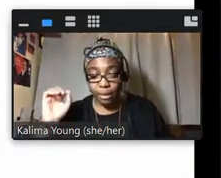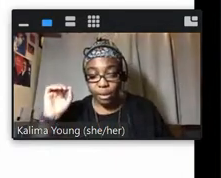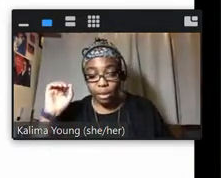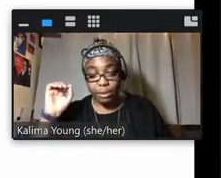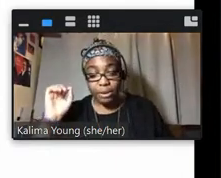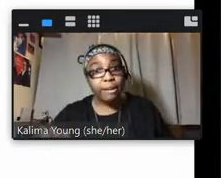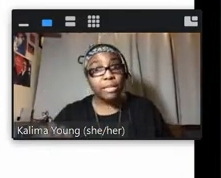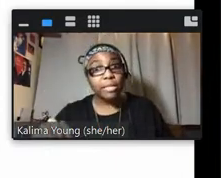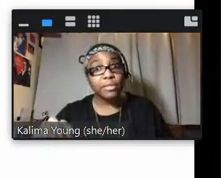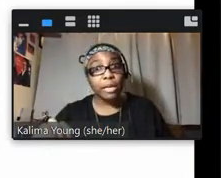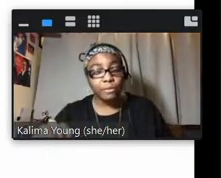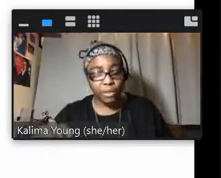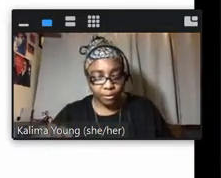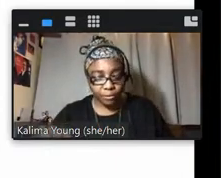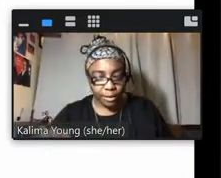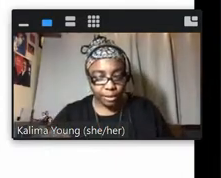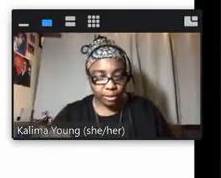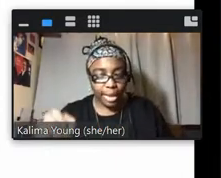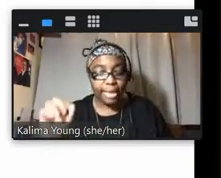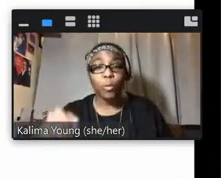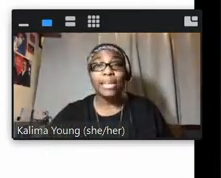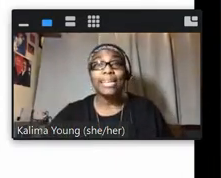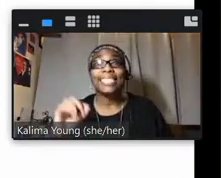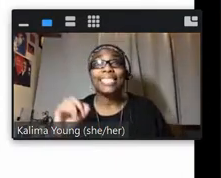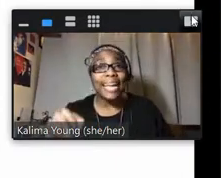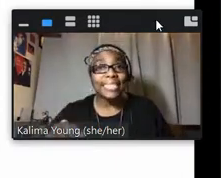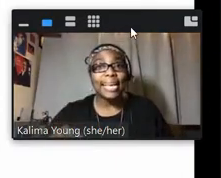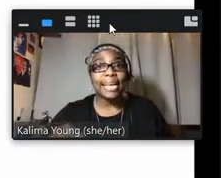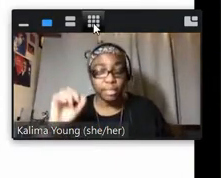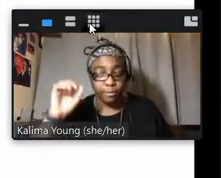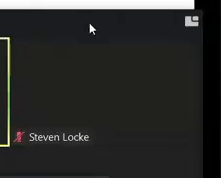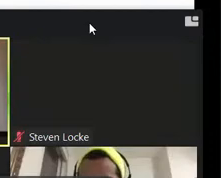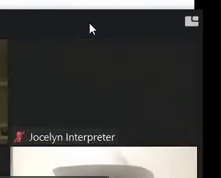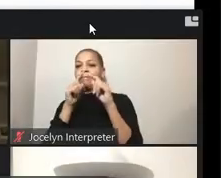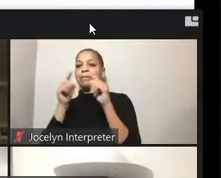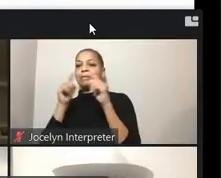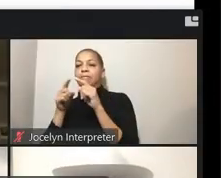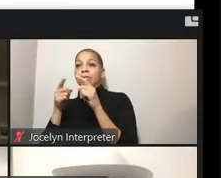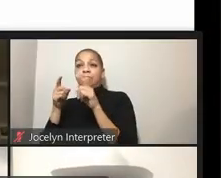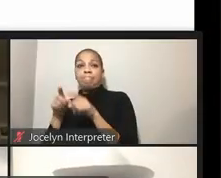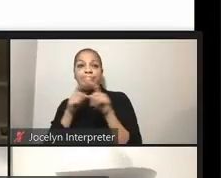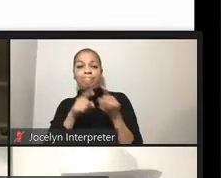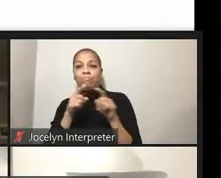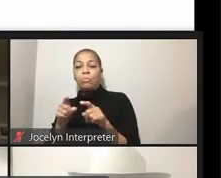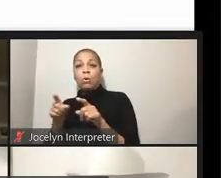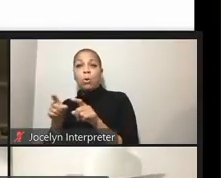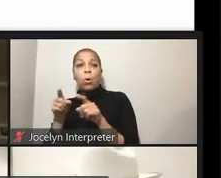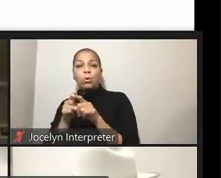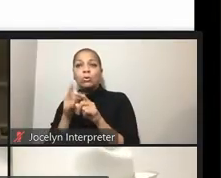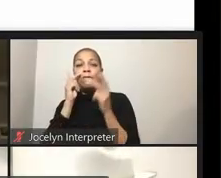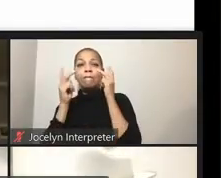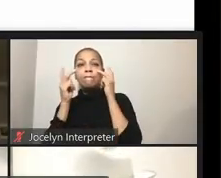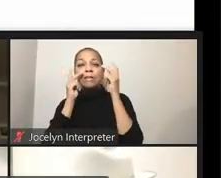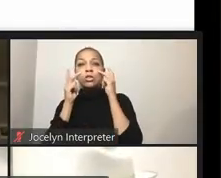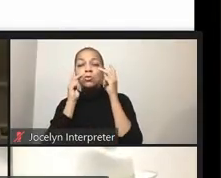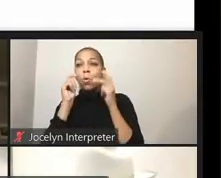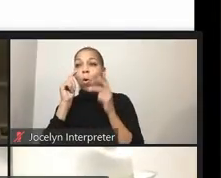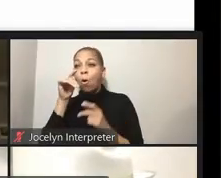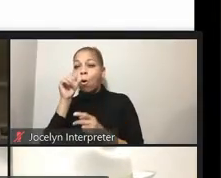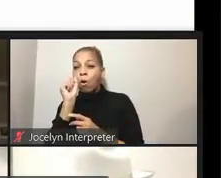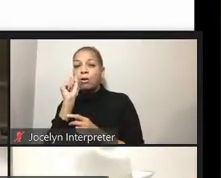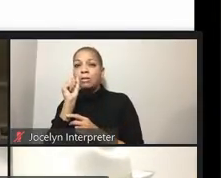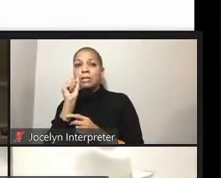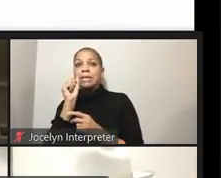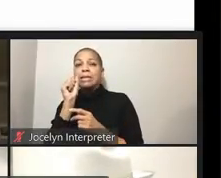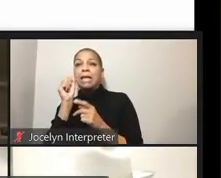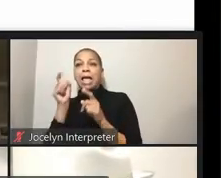But narratives of these events, as well as the excess visual and auditory artifacts in the telling